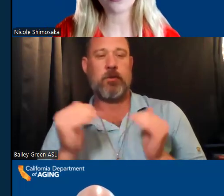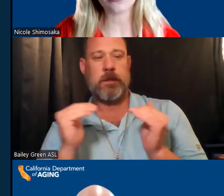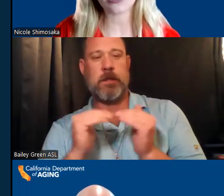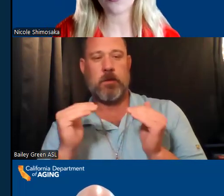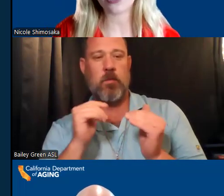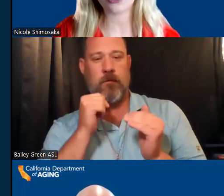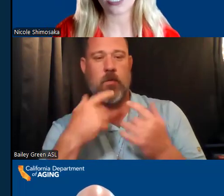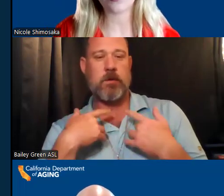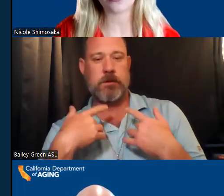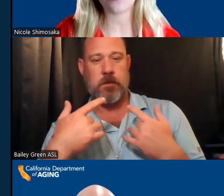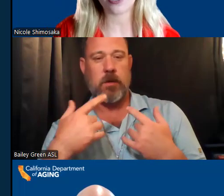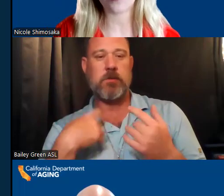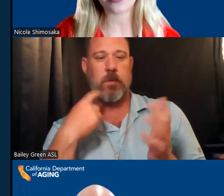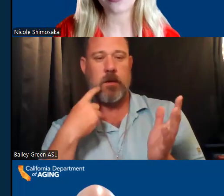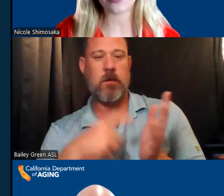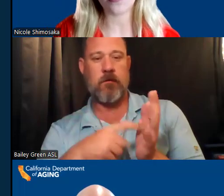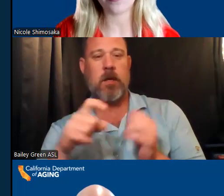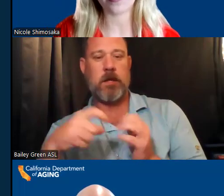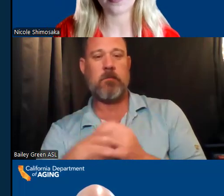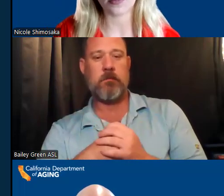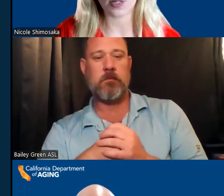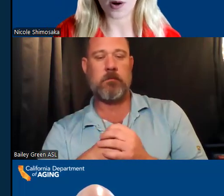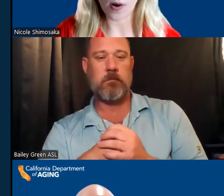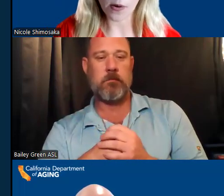for consideration as we identify greatest need.